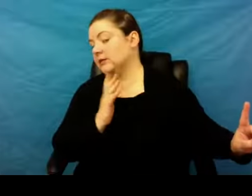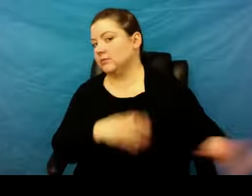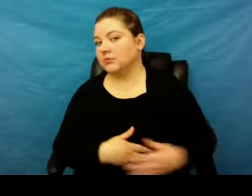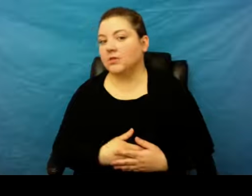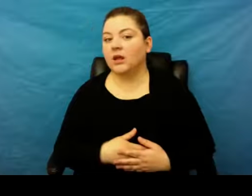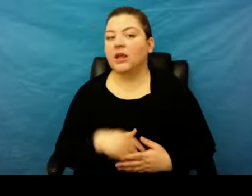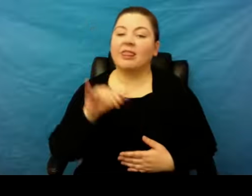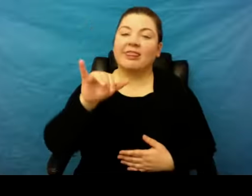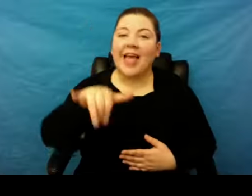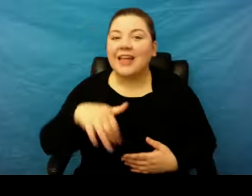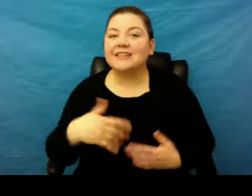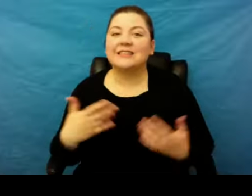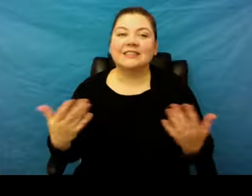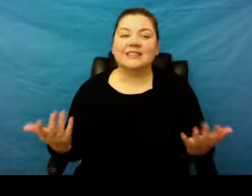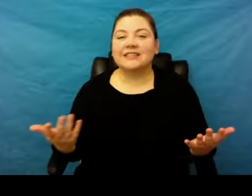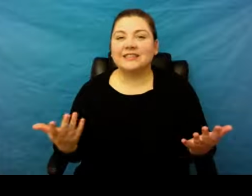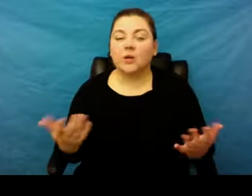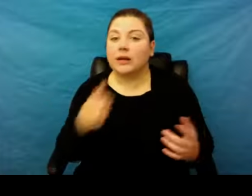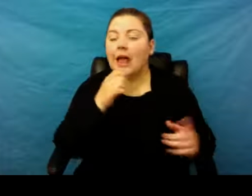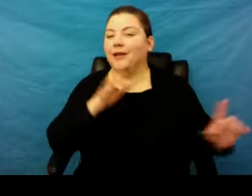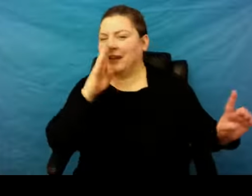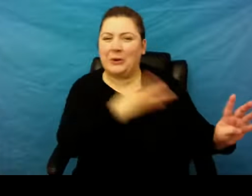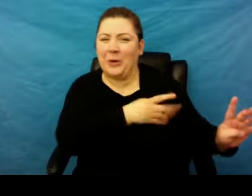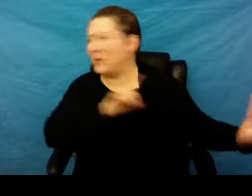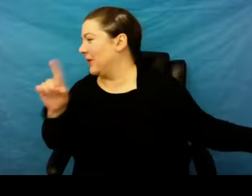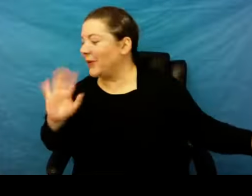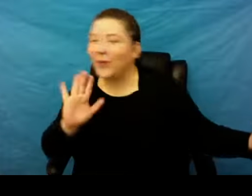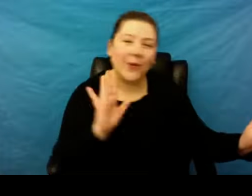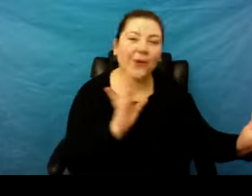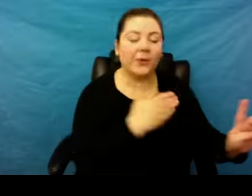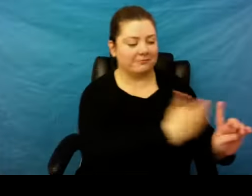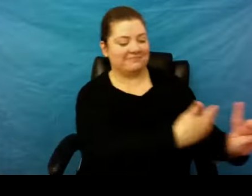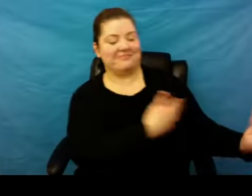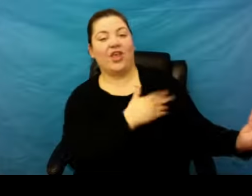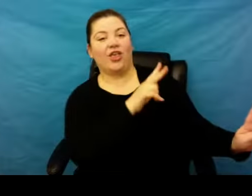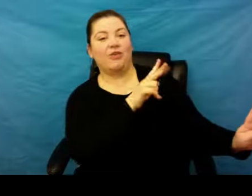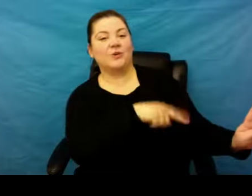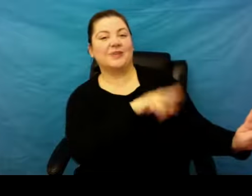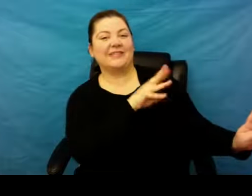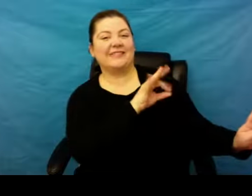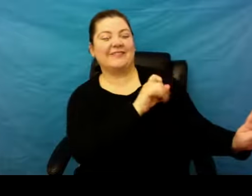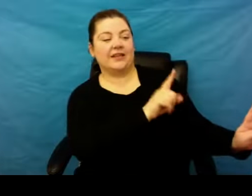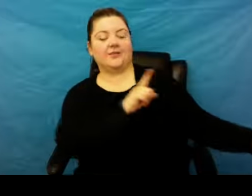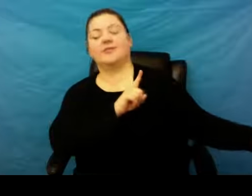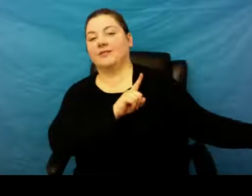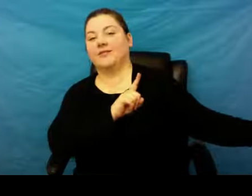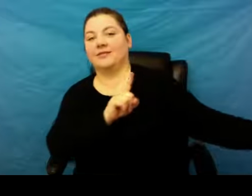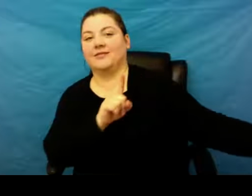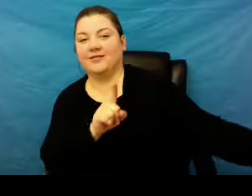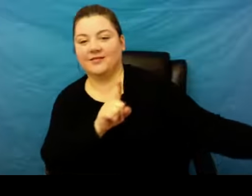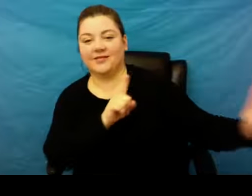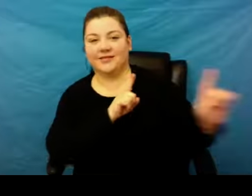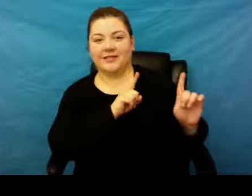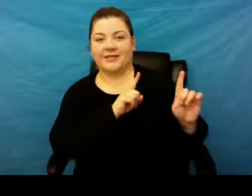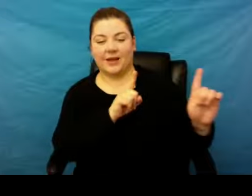that's not stay away from people, stay 3 to 6 feet away from people. So that is the nitty gritty of not how to give yourself